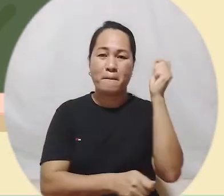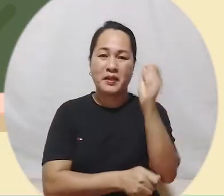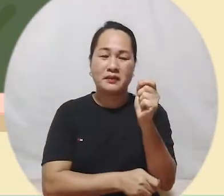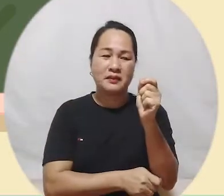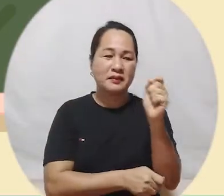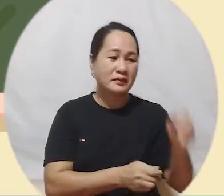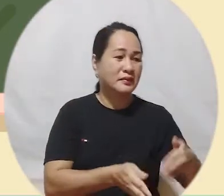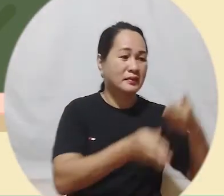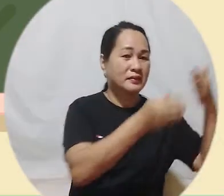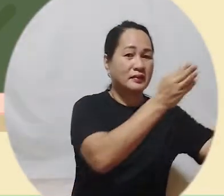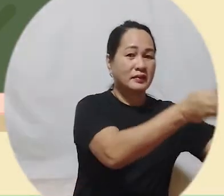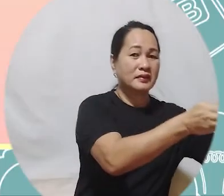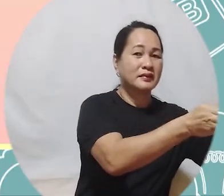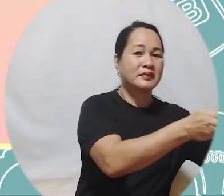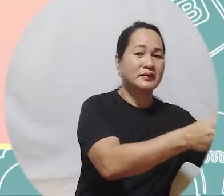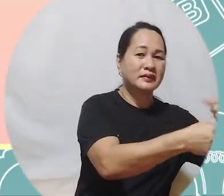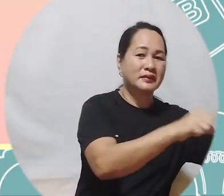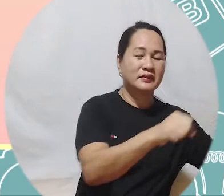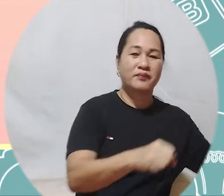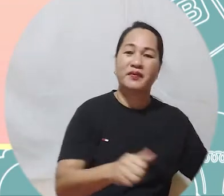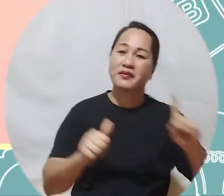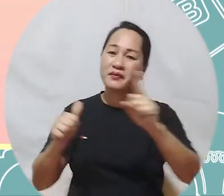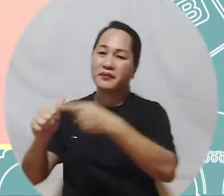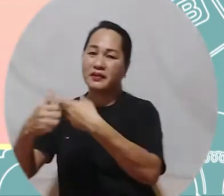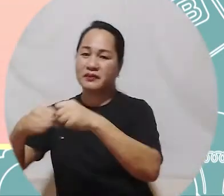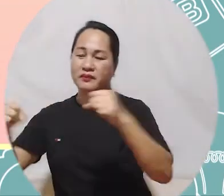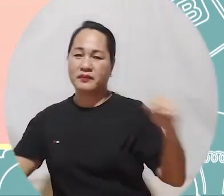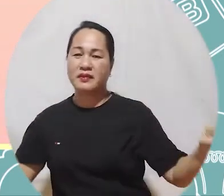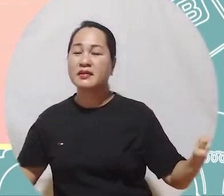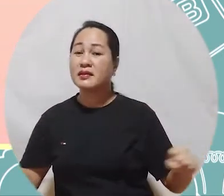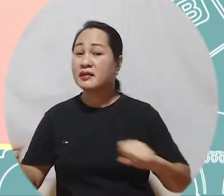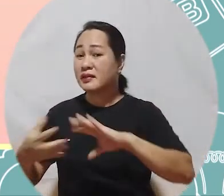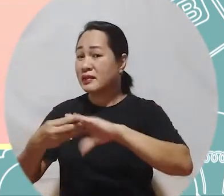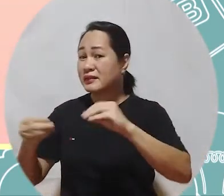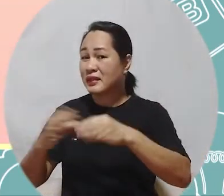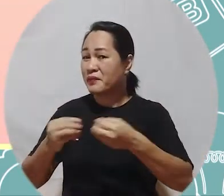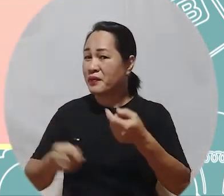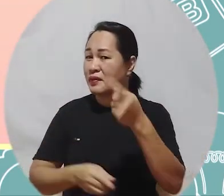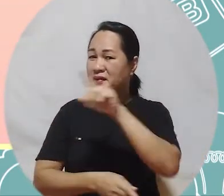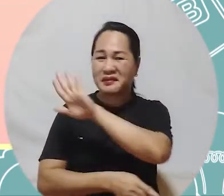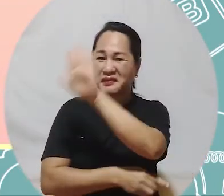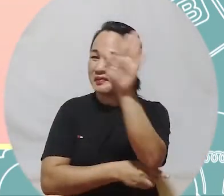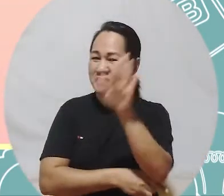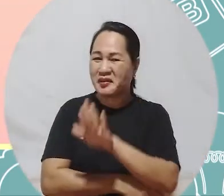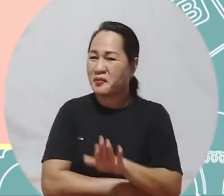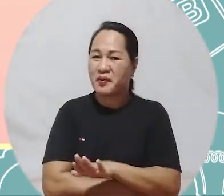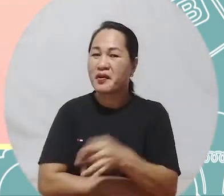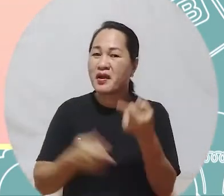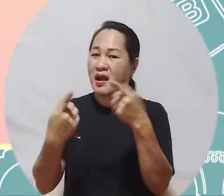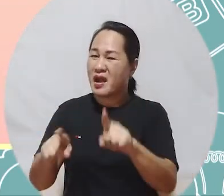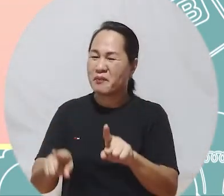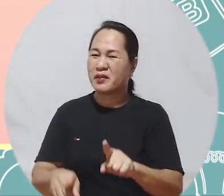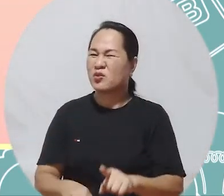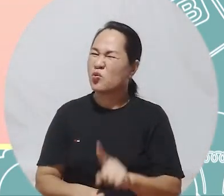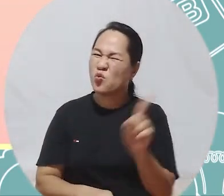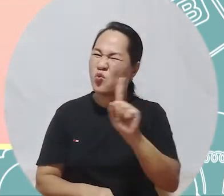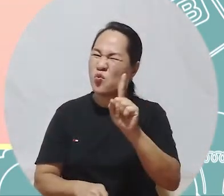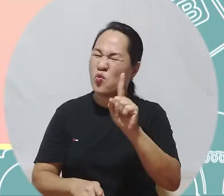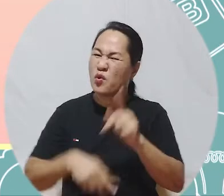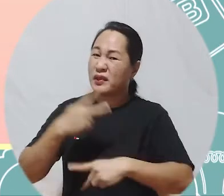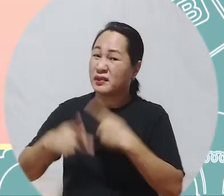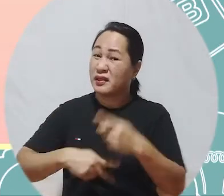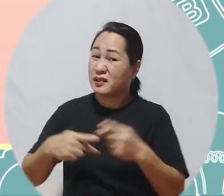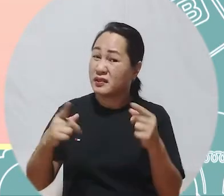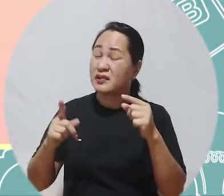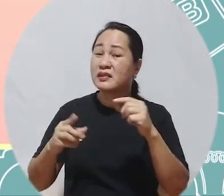wand beside the sentence. The first sentence is, this story never happened at all. What type of text